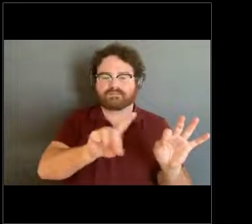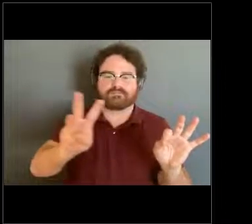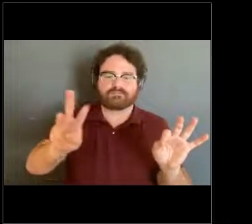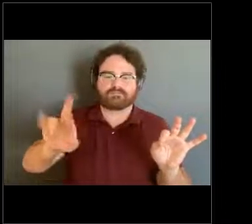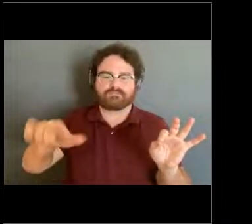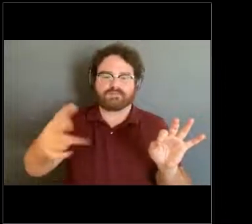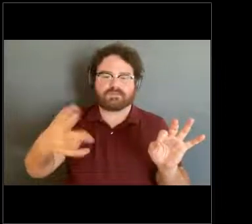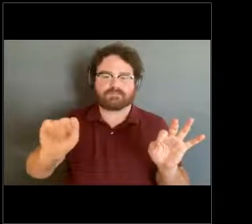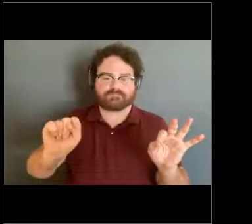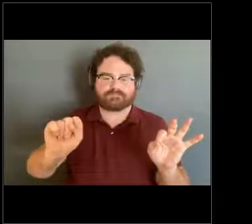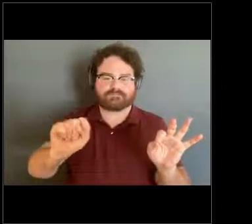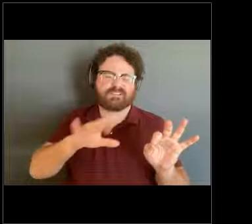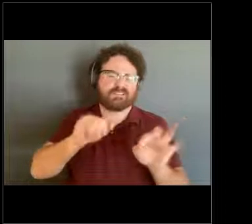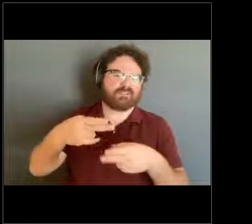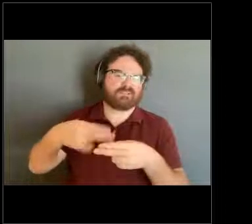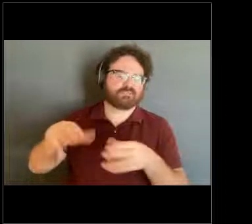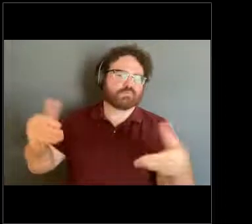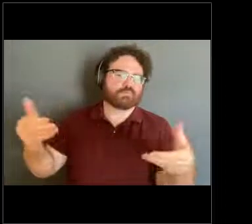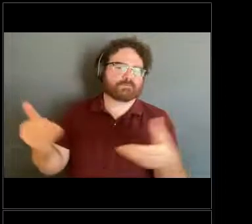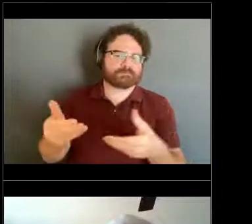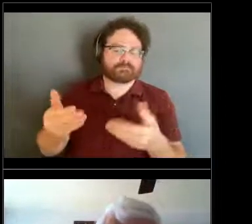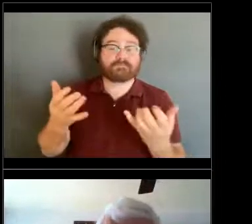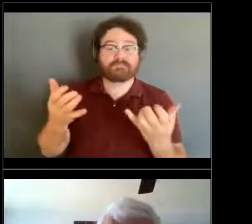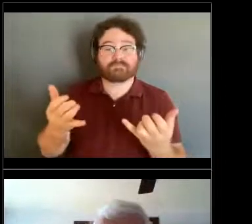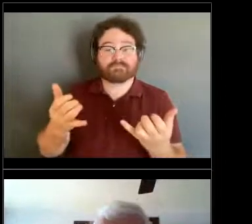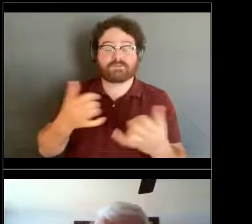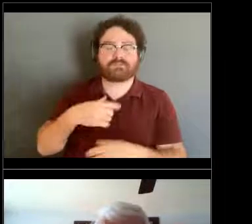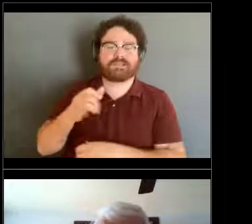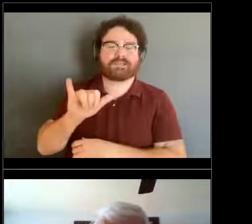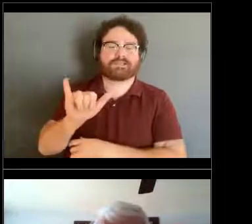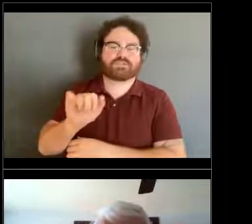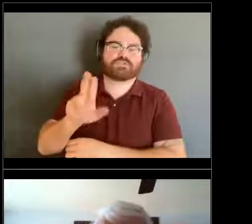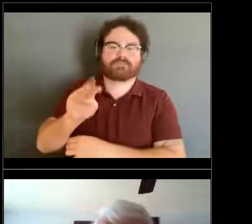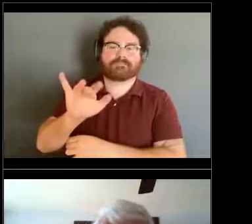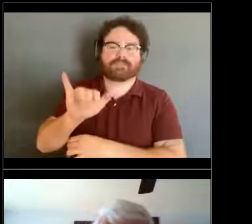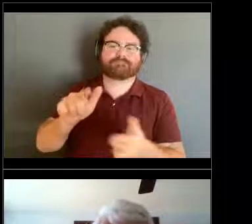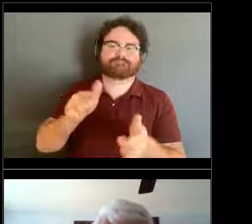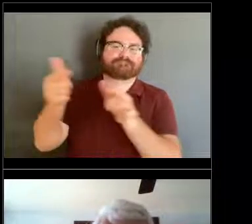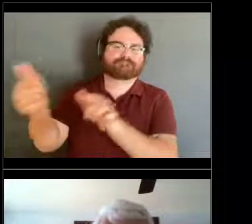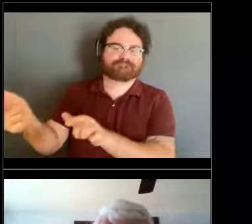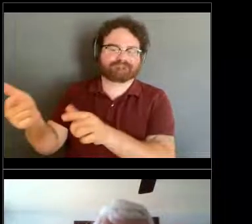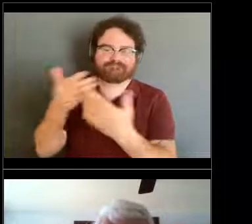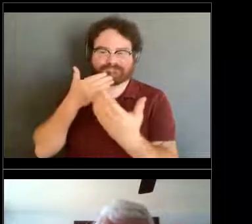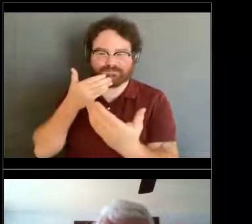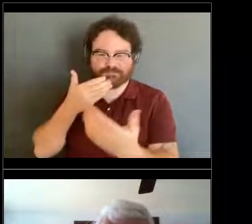With that brief introduction, Ayumi, I'll turn the presentation over to you.